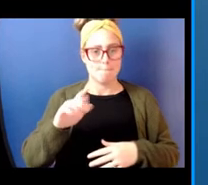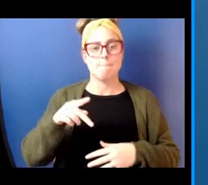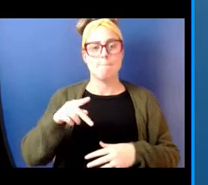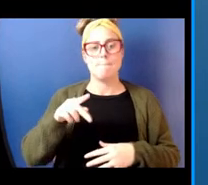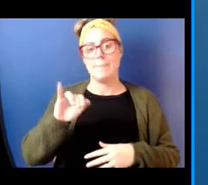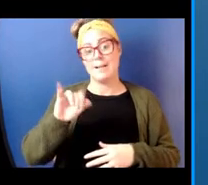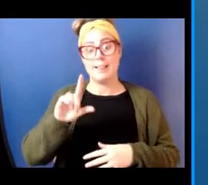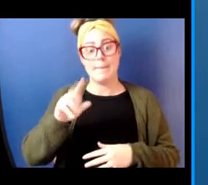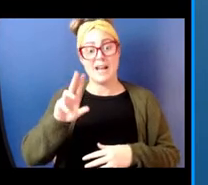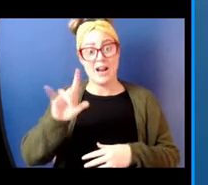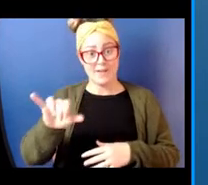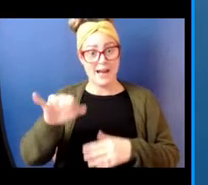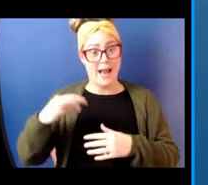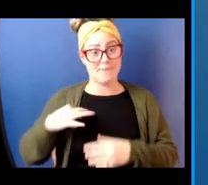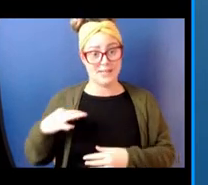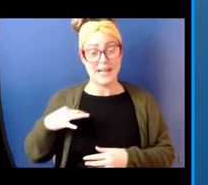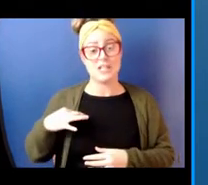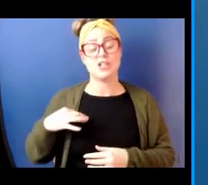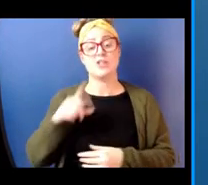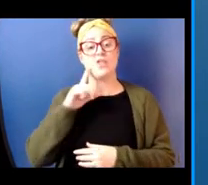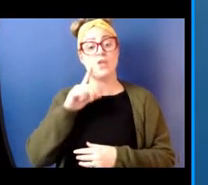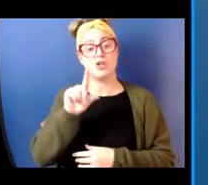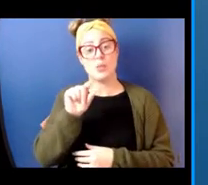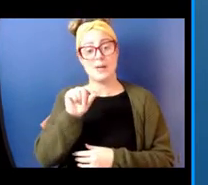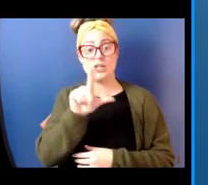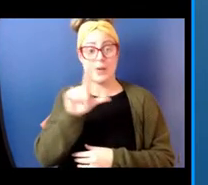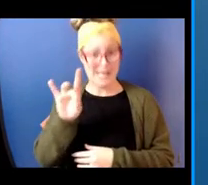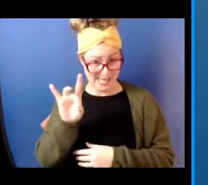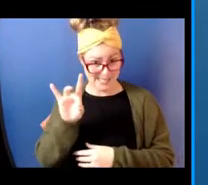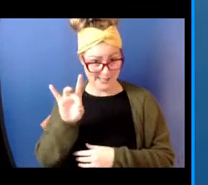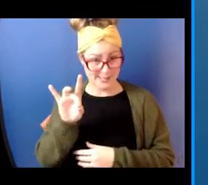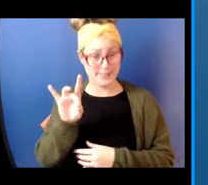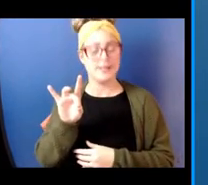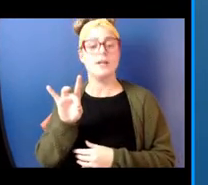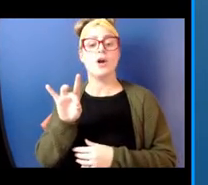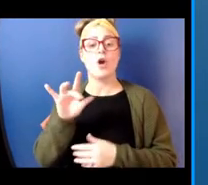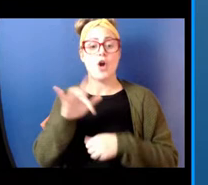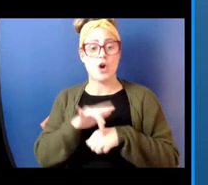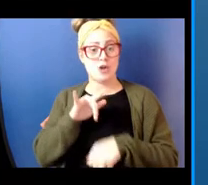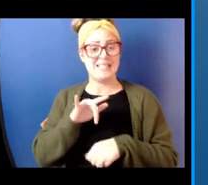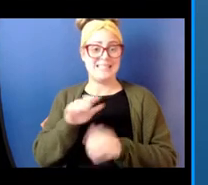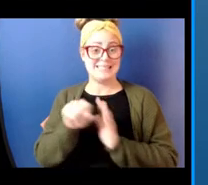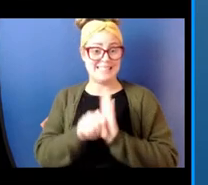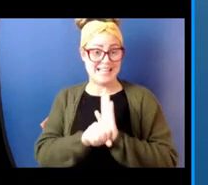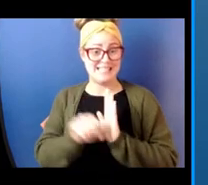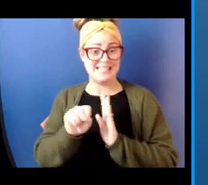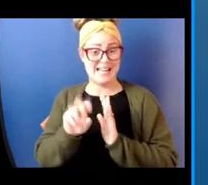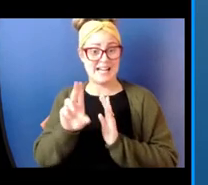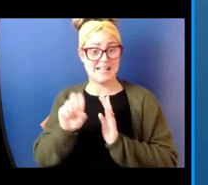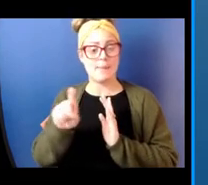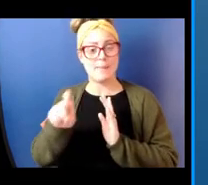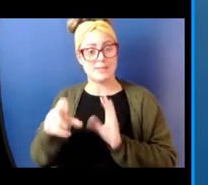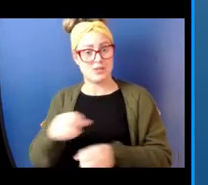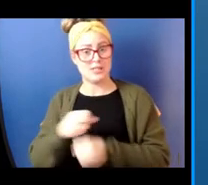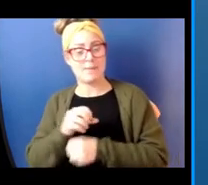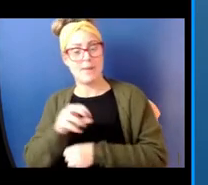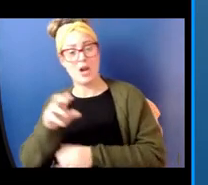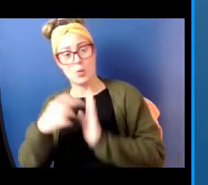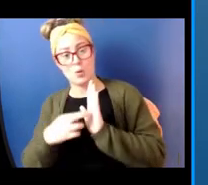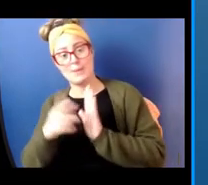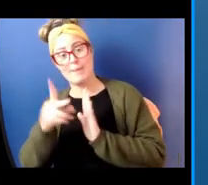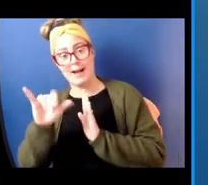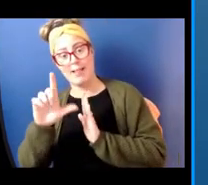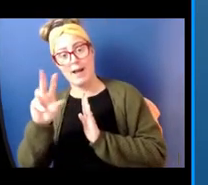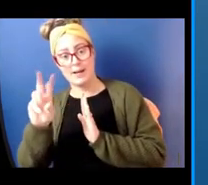applications for 2028 early State status must be received by the rules and bylaws committee prior to